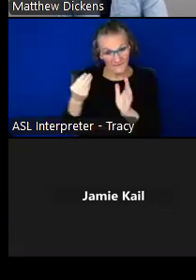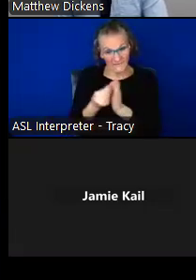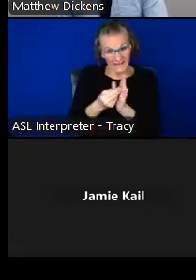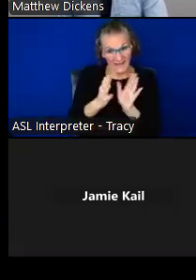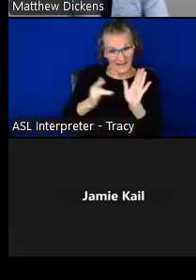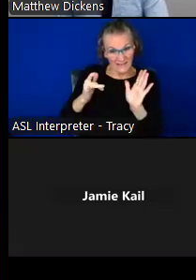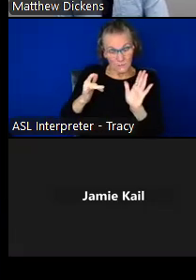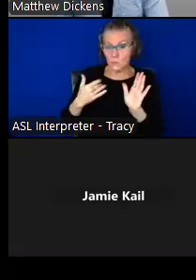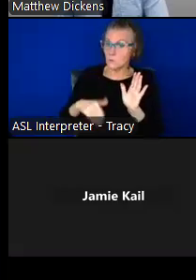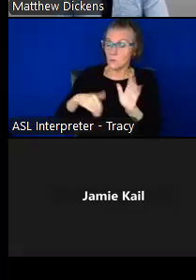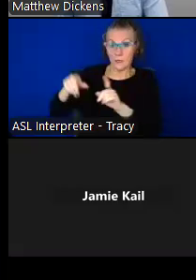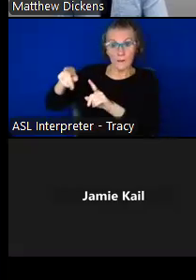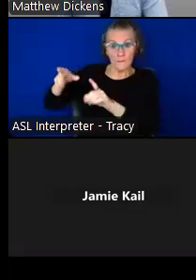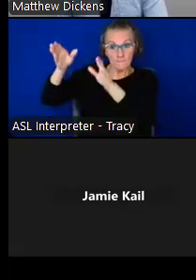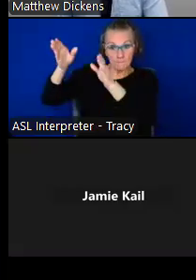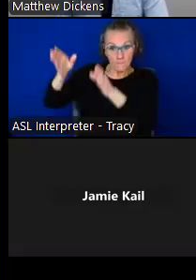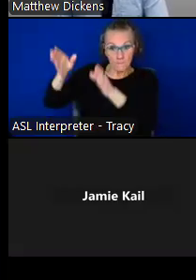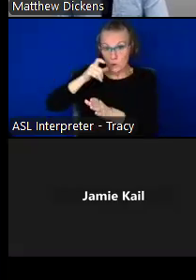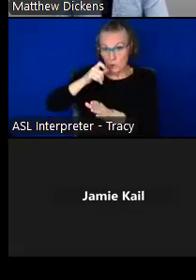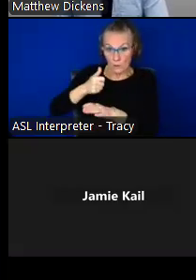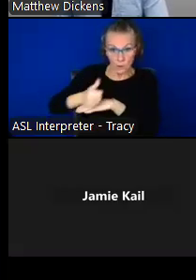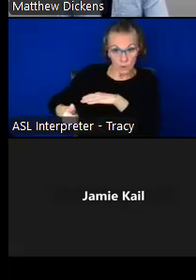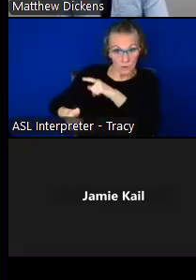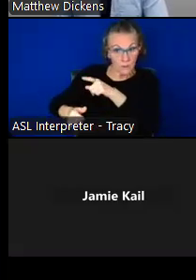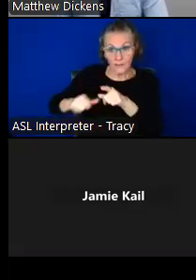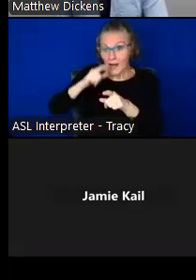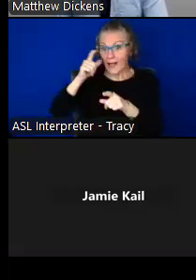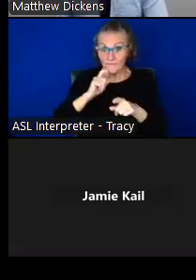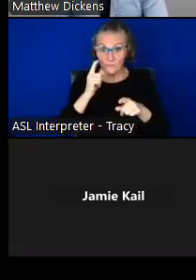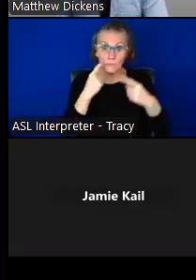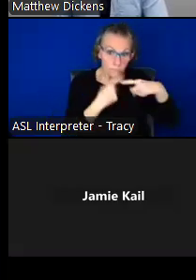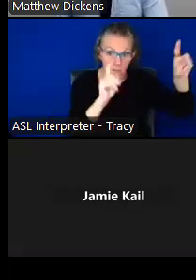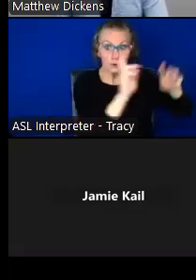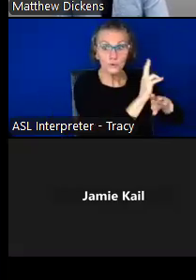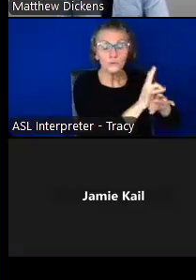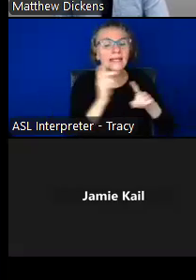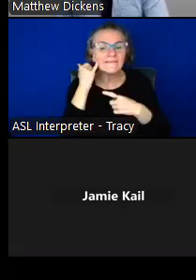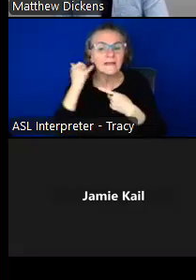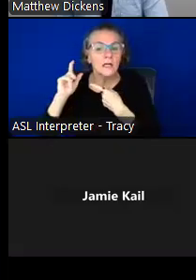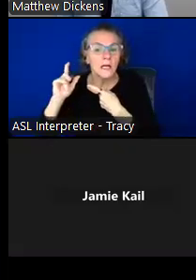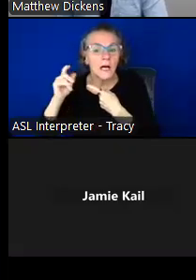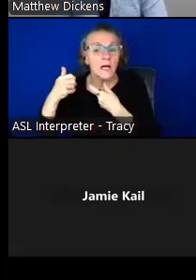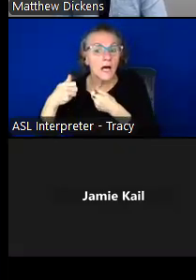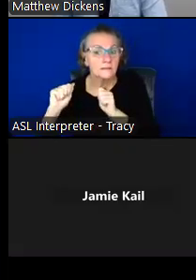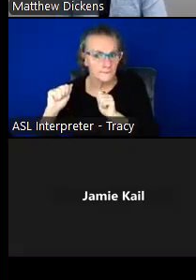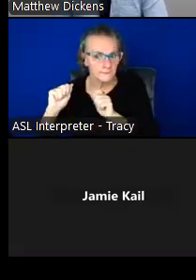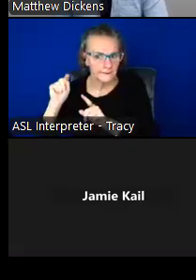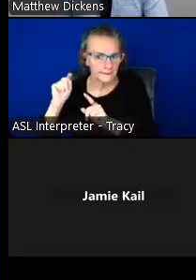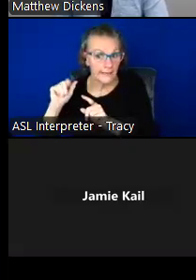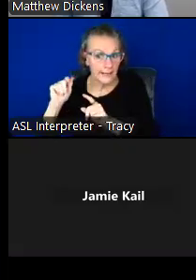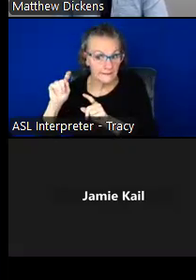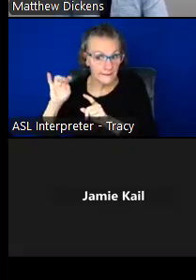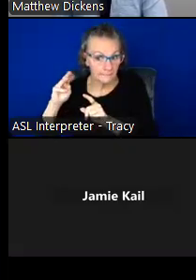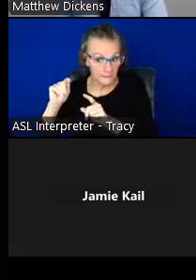exploitation, the perpetrator doesn't have to go through with using it. Even if they attempt to use the resources of the